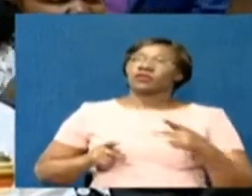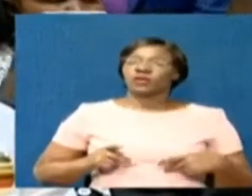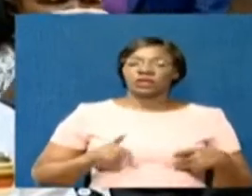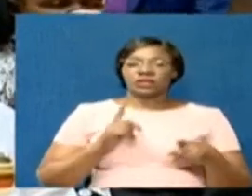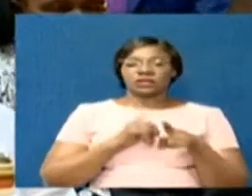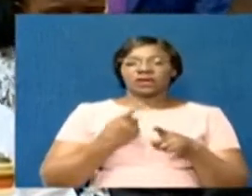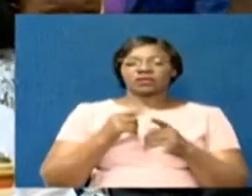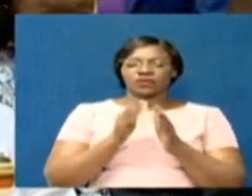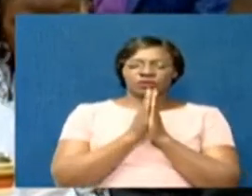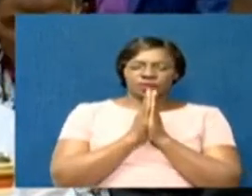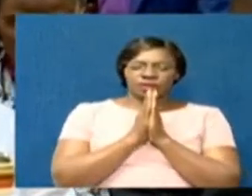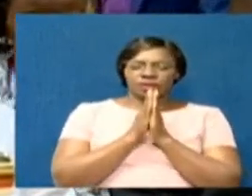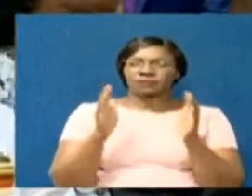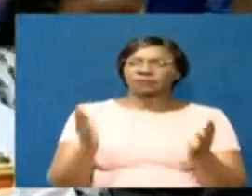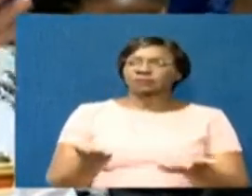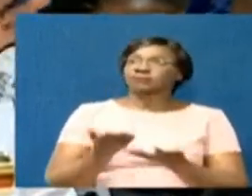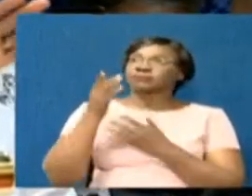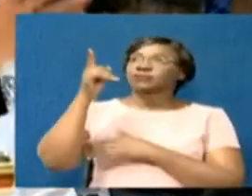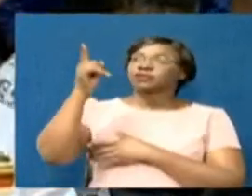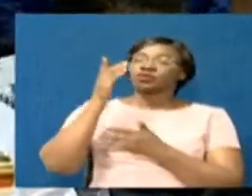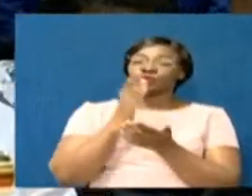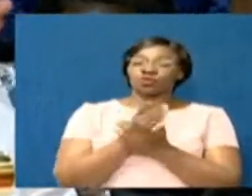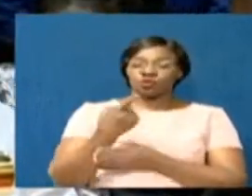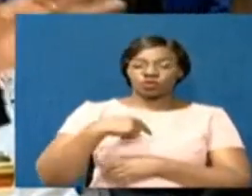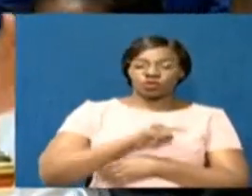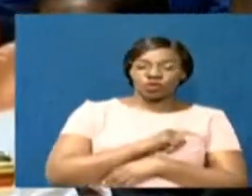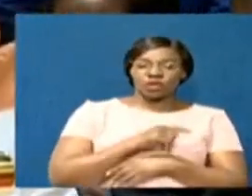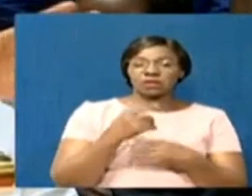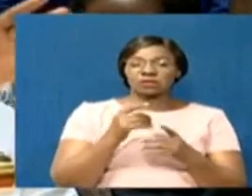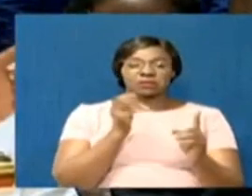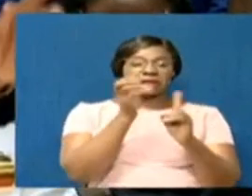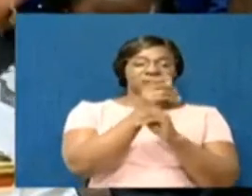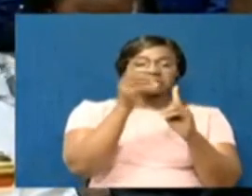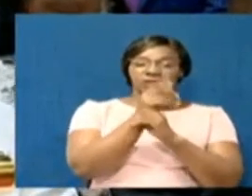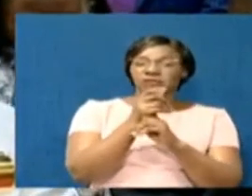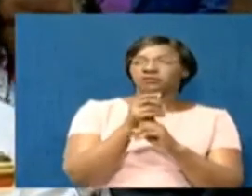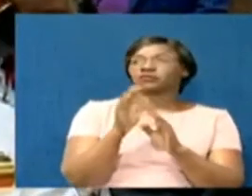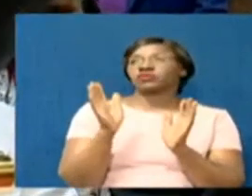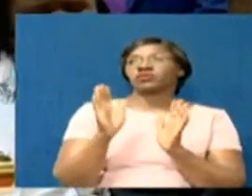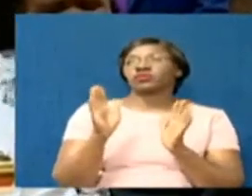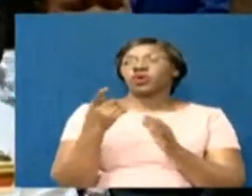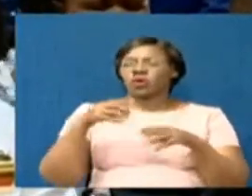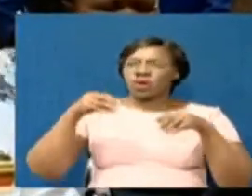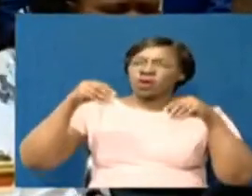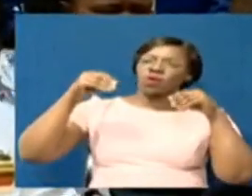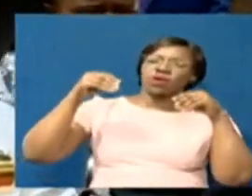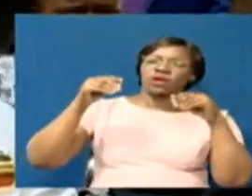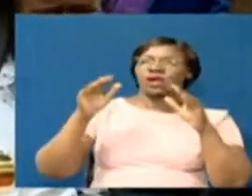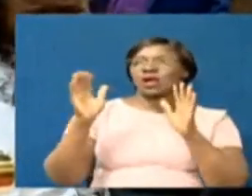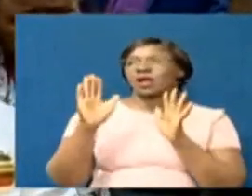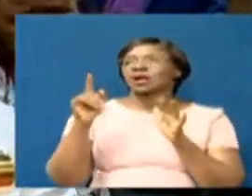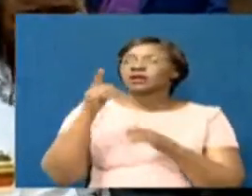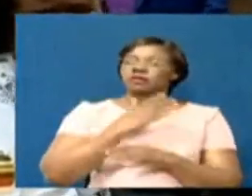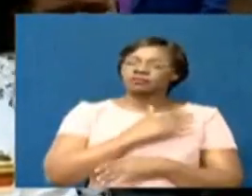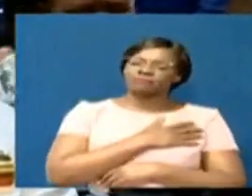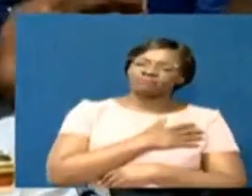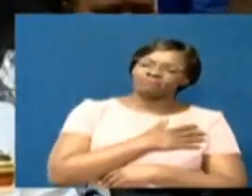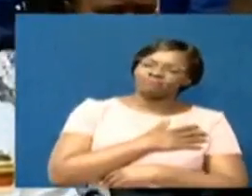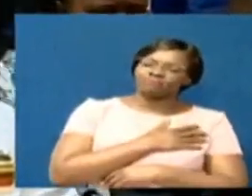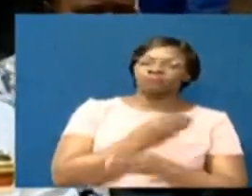our supplication, it is not on account of our merit, O God, but it is on account of your compassion on us, O